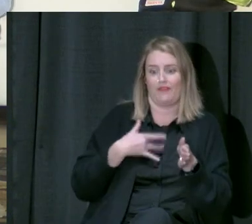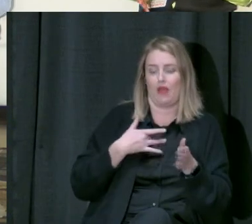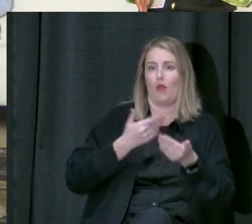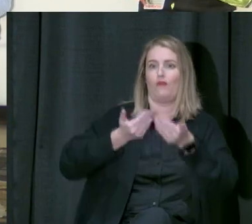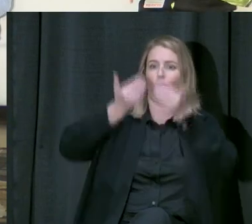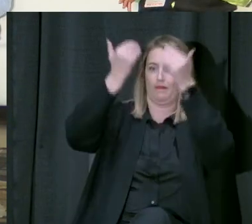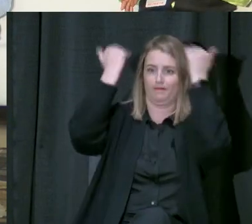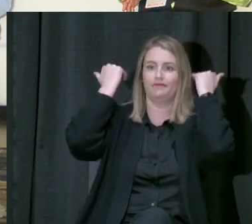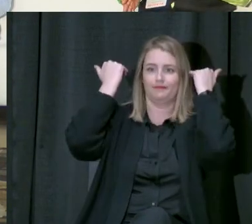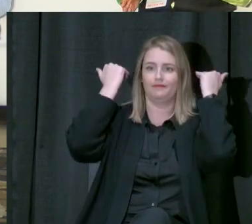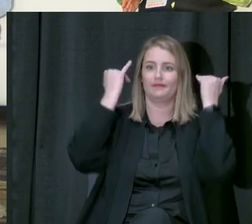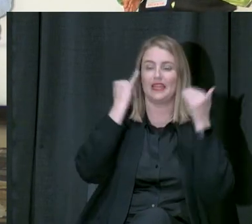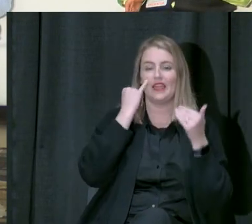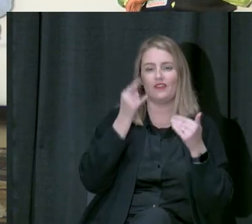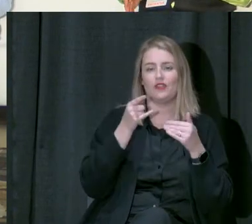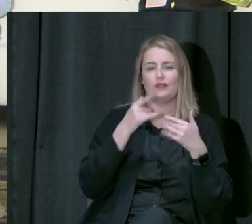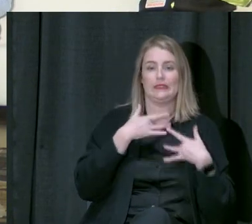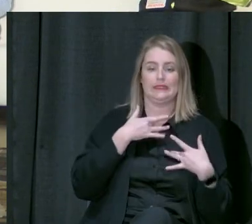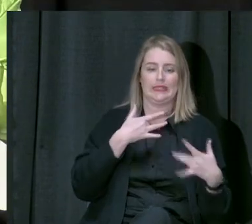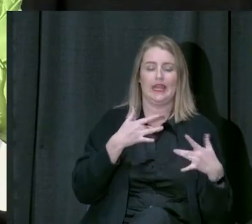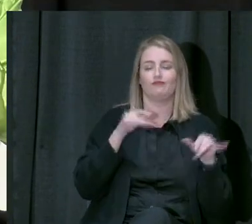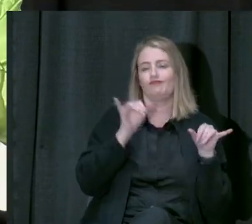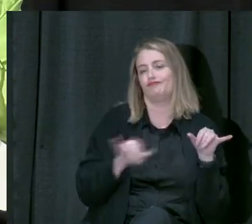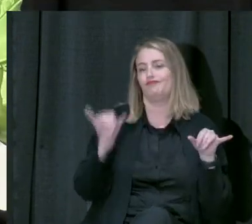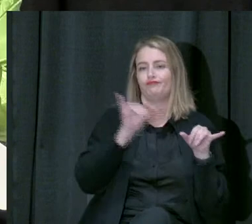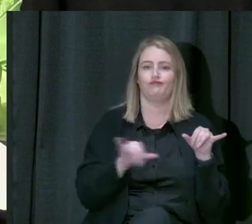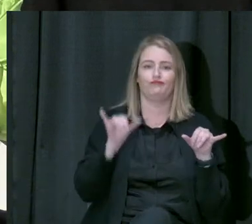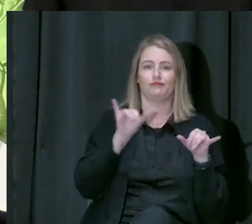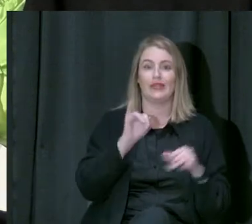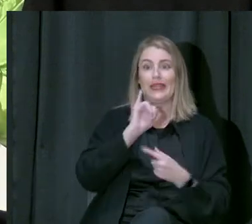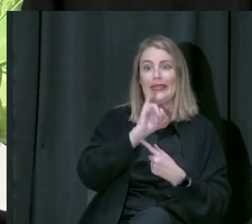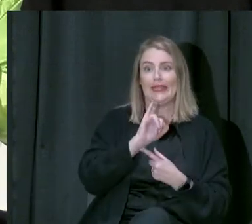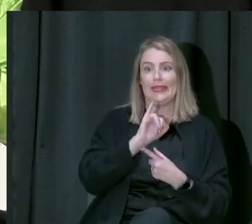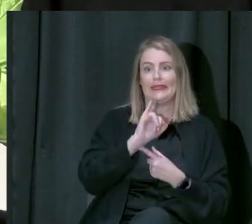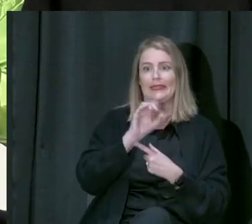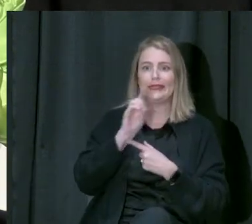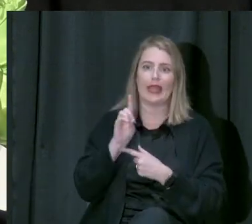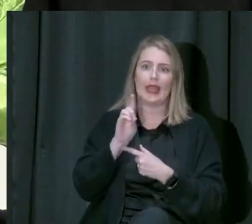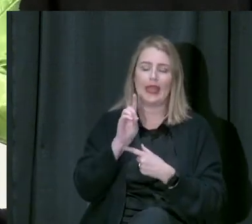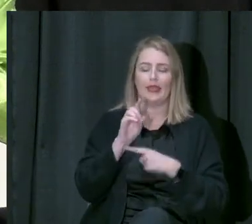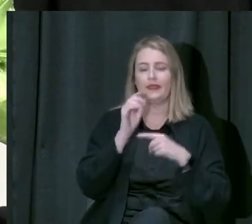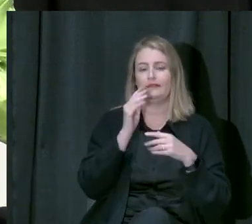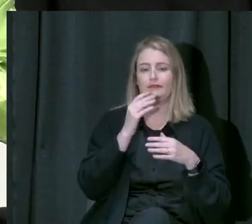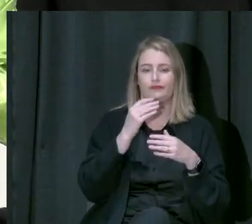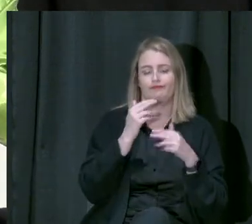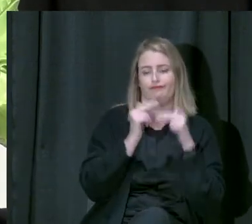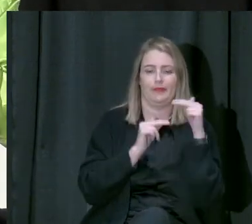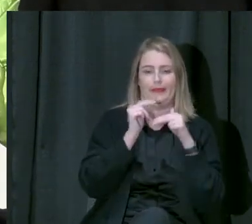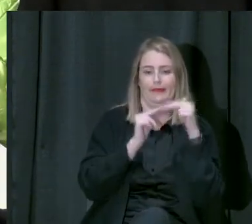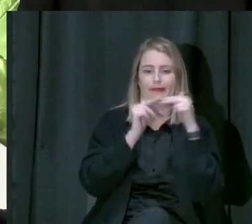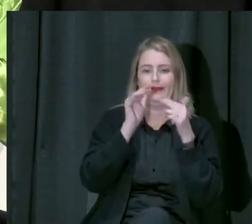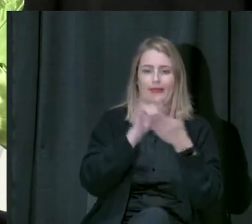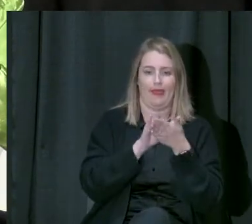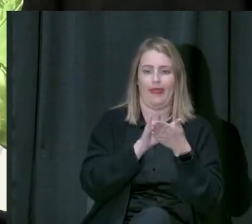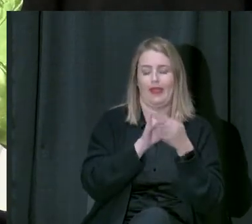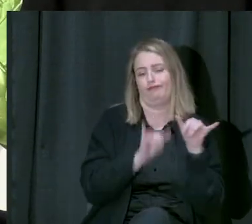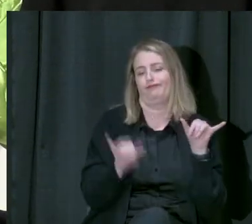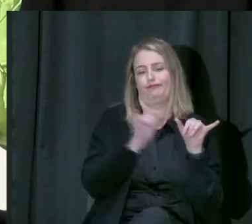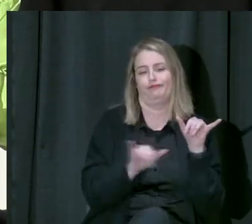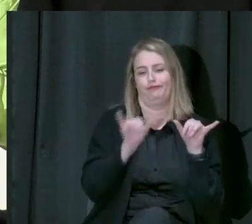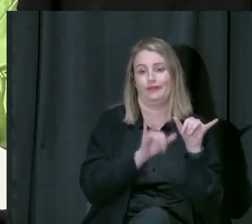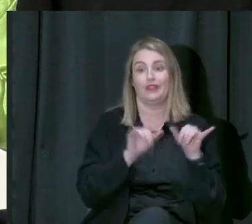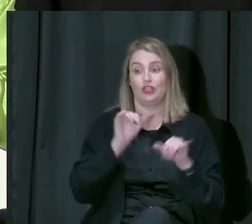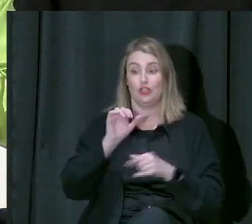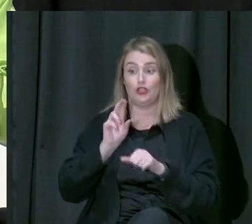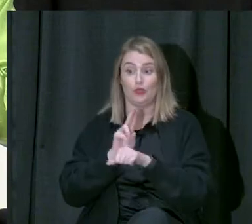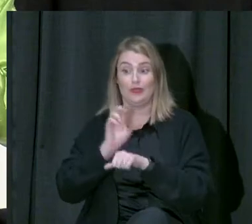who's doing things a certain way, right? You're in InDesign, you only build it a certain way, you have no idea what the articles panel is, you're not using styles,